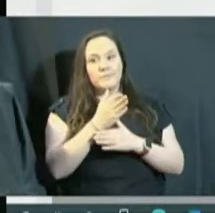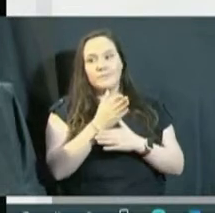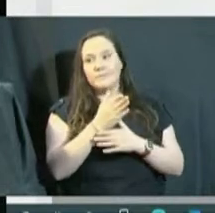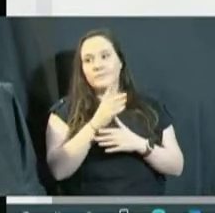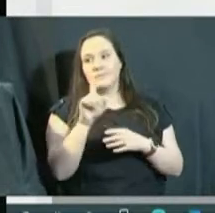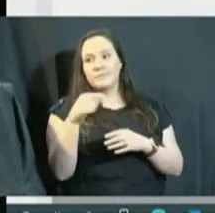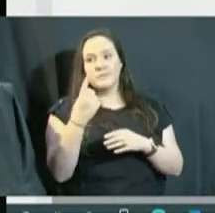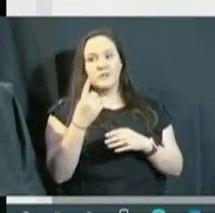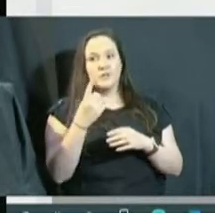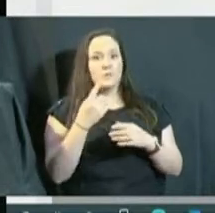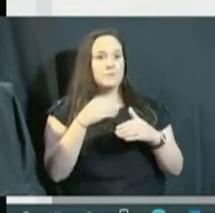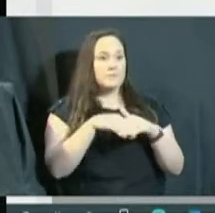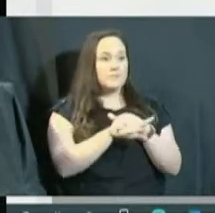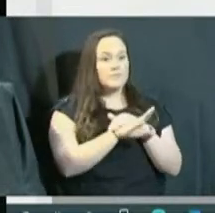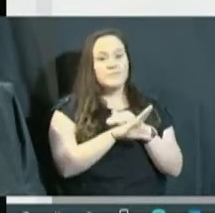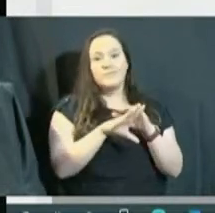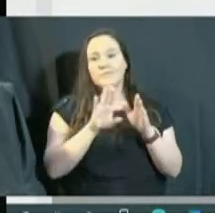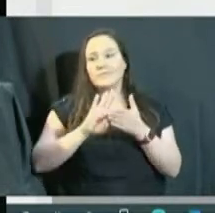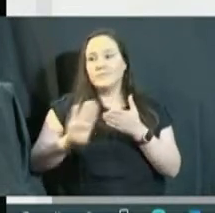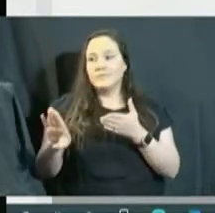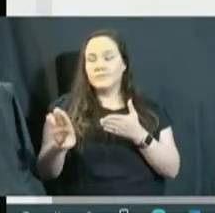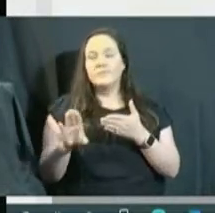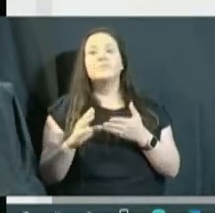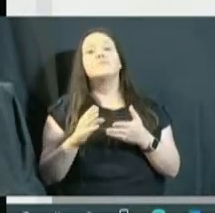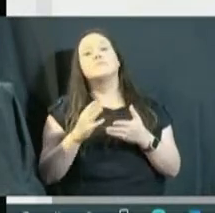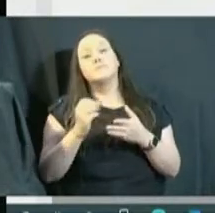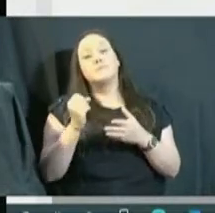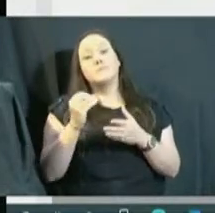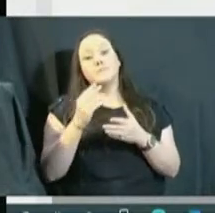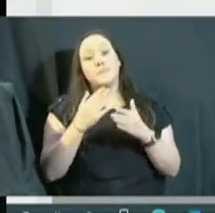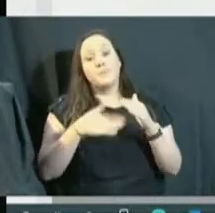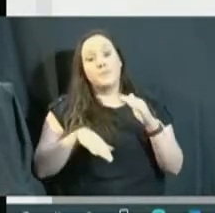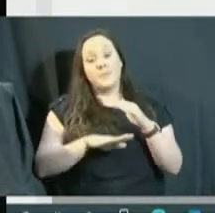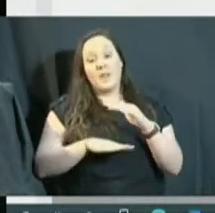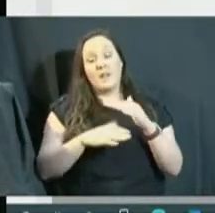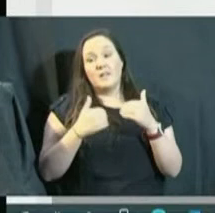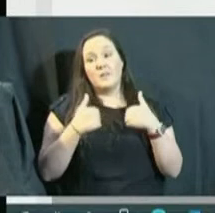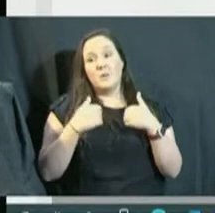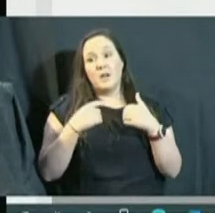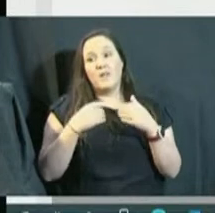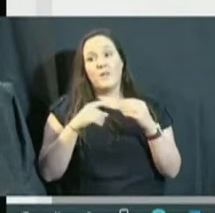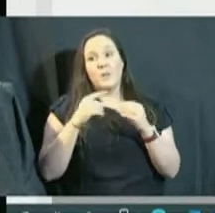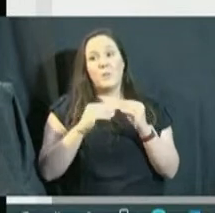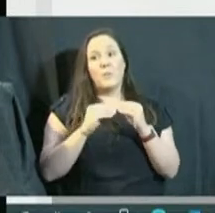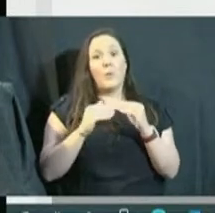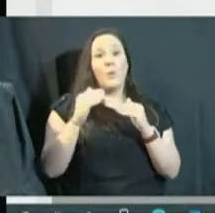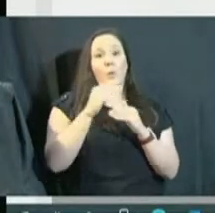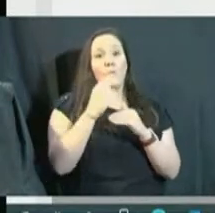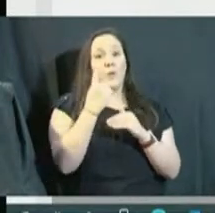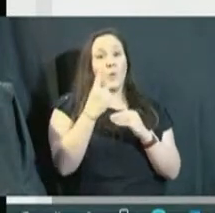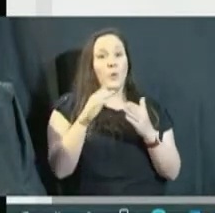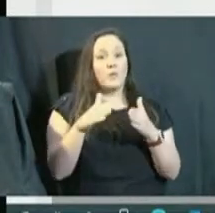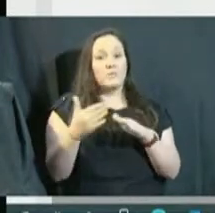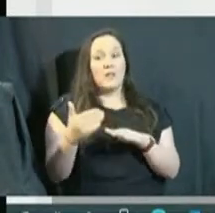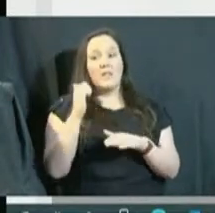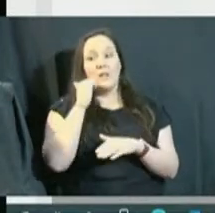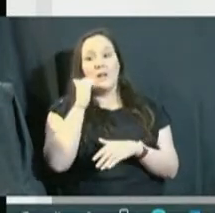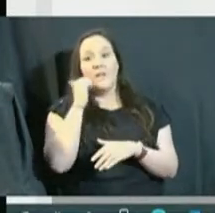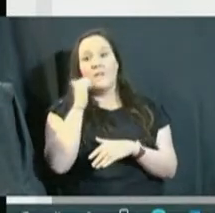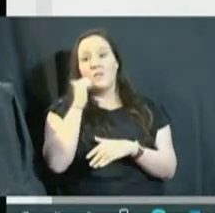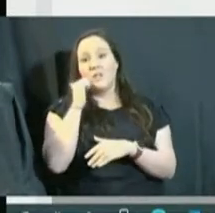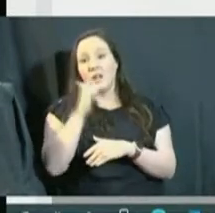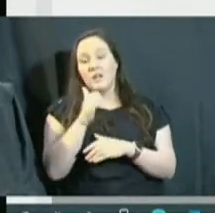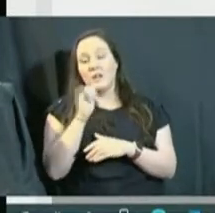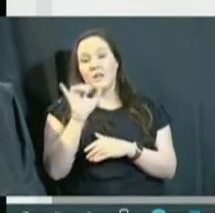just admitted discharge. And so basically we've had more than a death a day on average, which is still a very